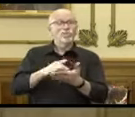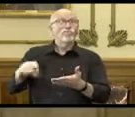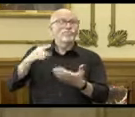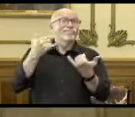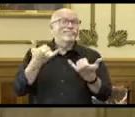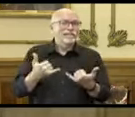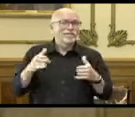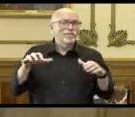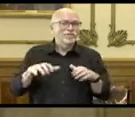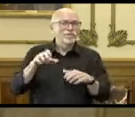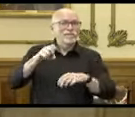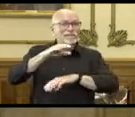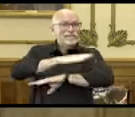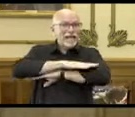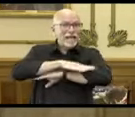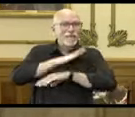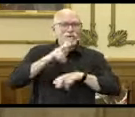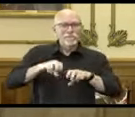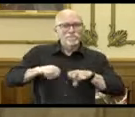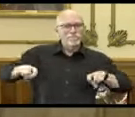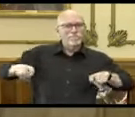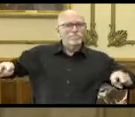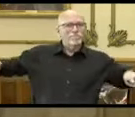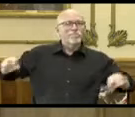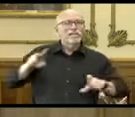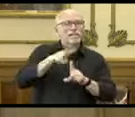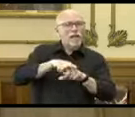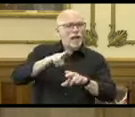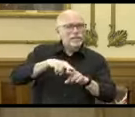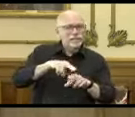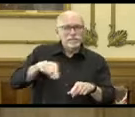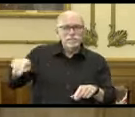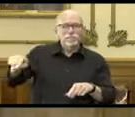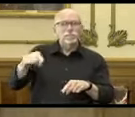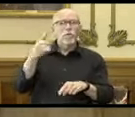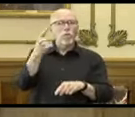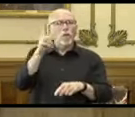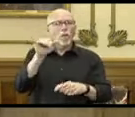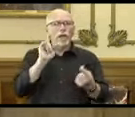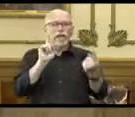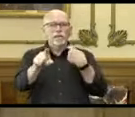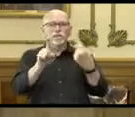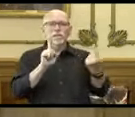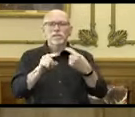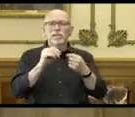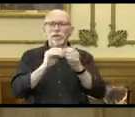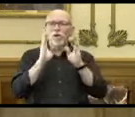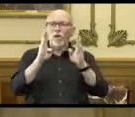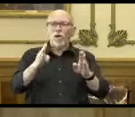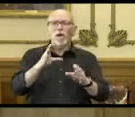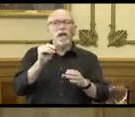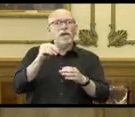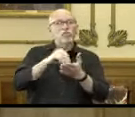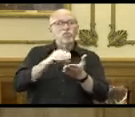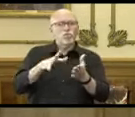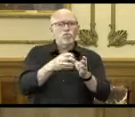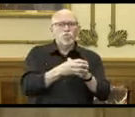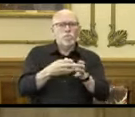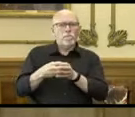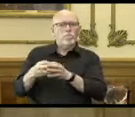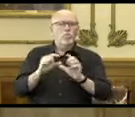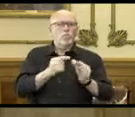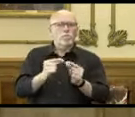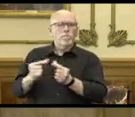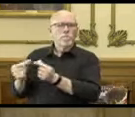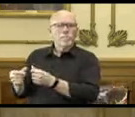to space desks further apart, assign seating, create one-way traffic patterns in hallways, and cohort their students. All these efforts